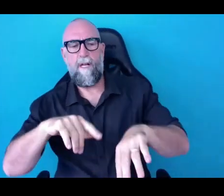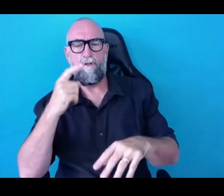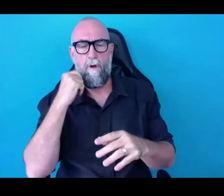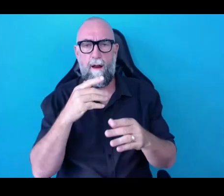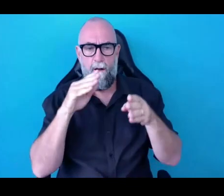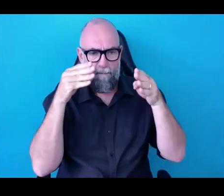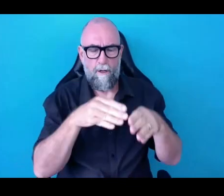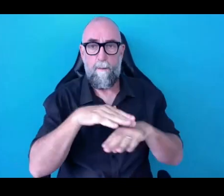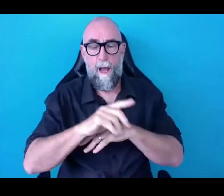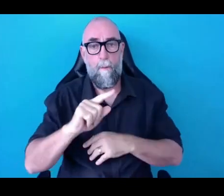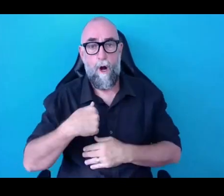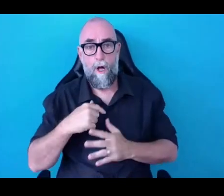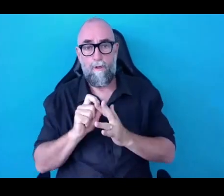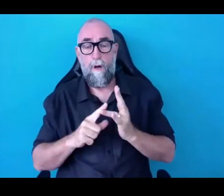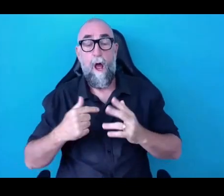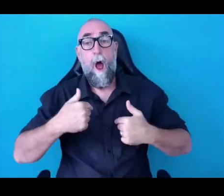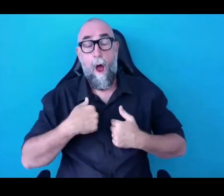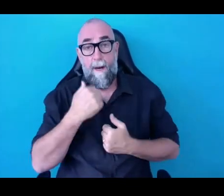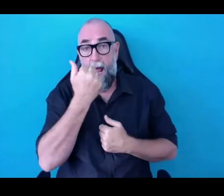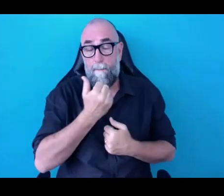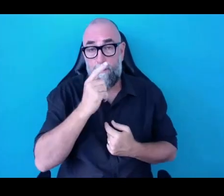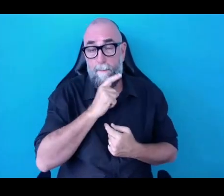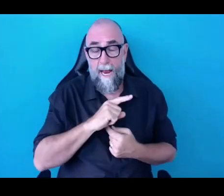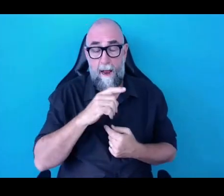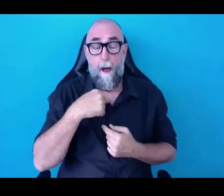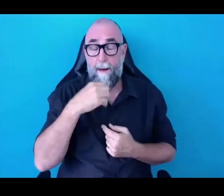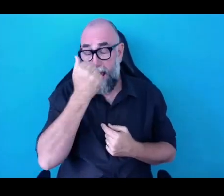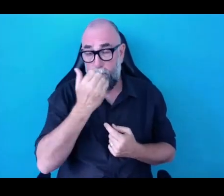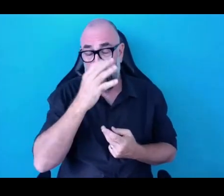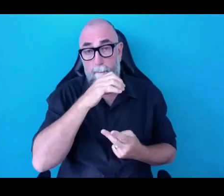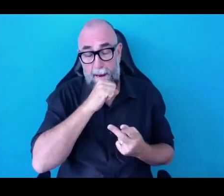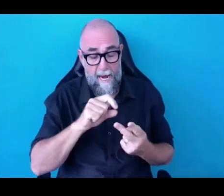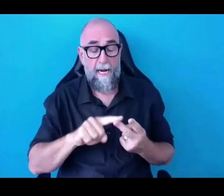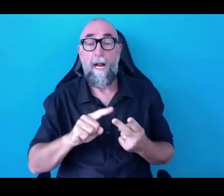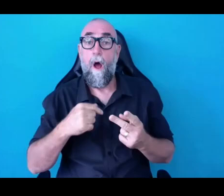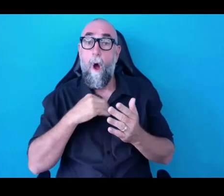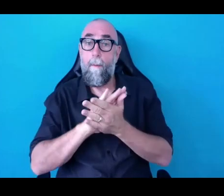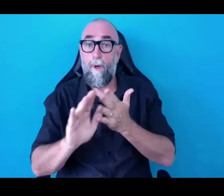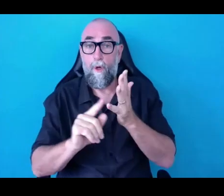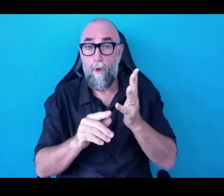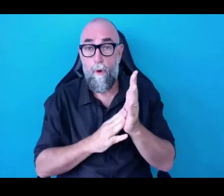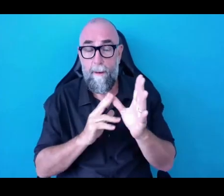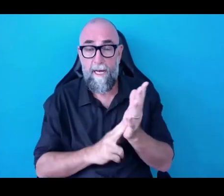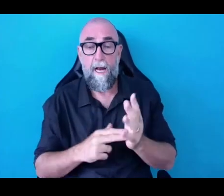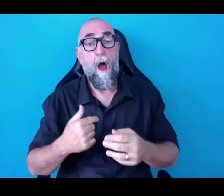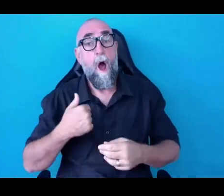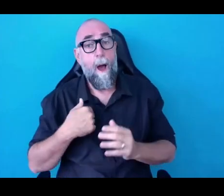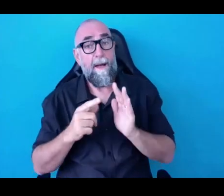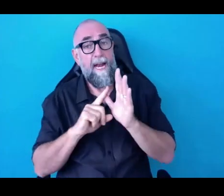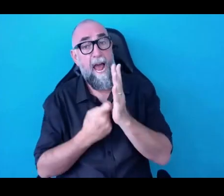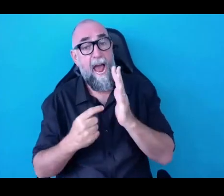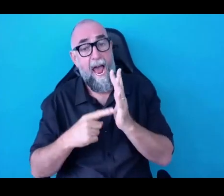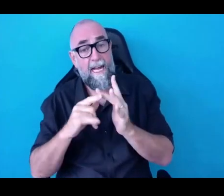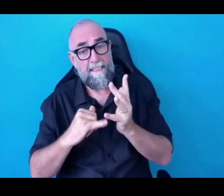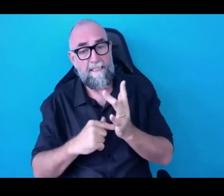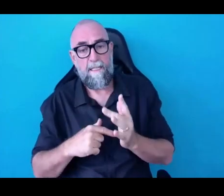I'm a human being, I'm an Aboriginal man, I'm a contemporary artist, I am me. I actually don't wish for any further fixed definitions, as I'm